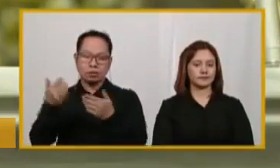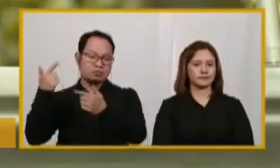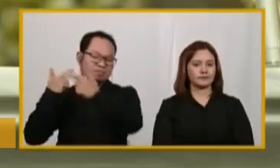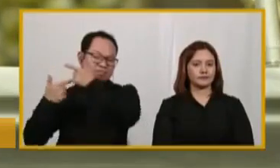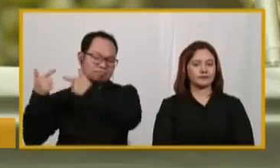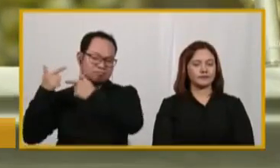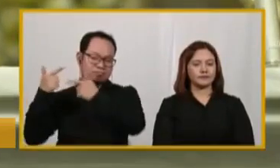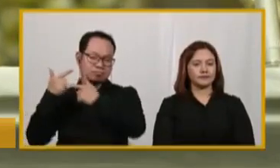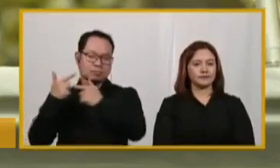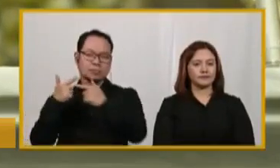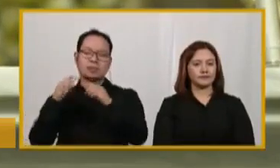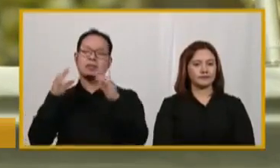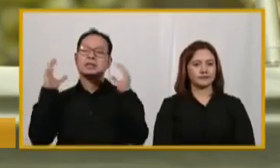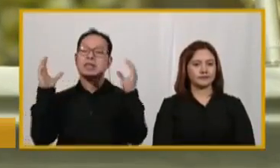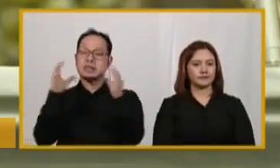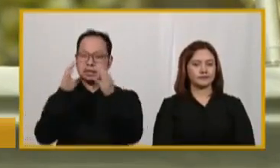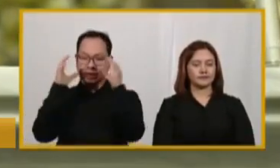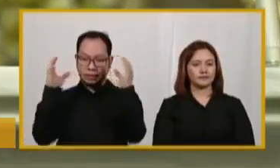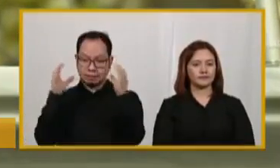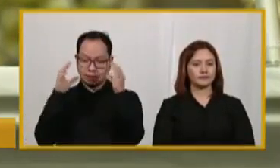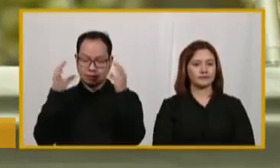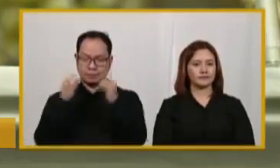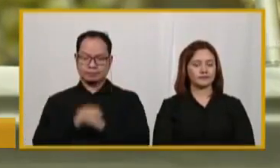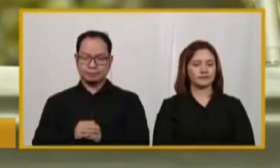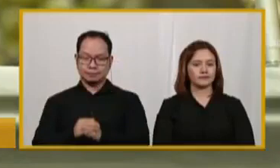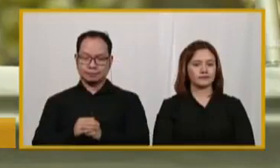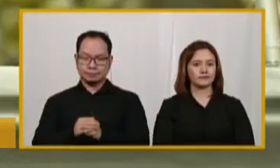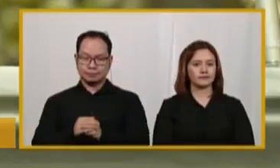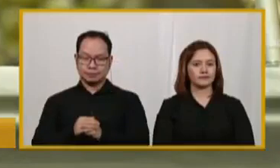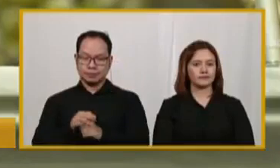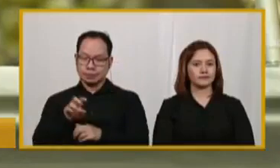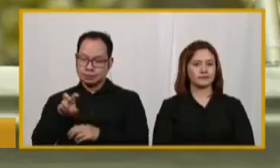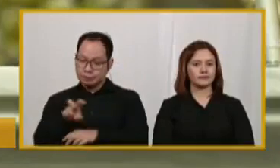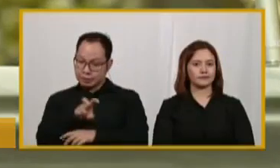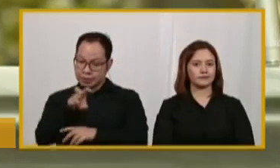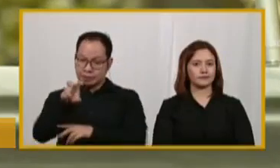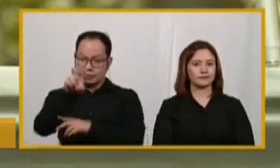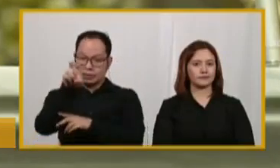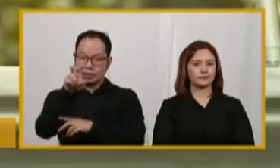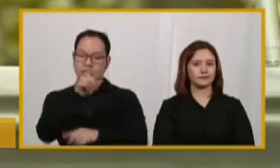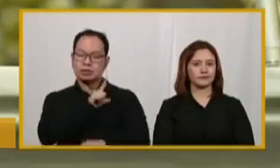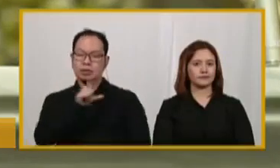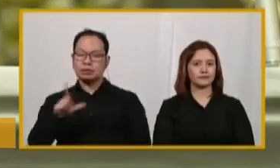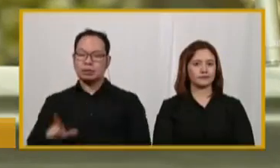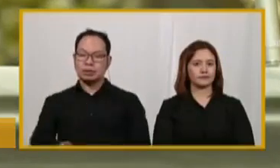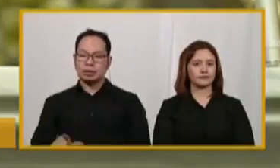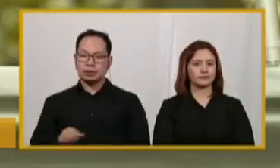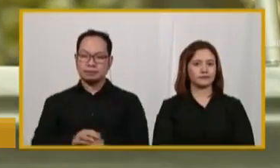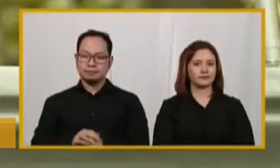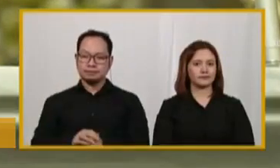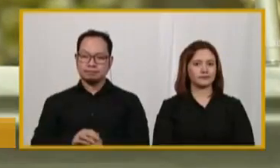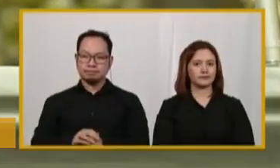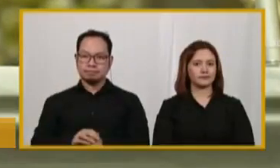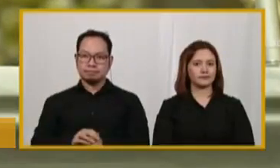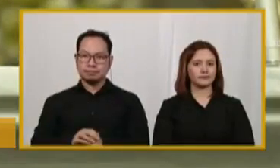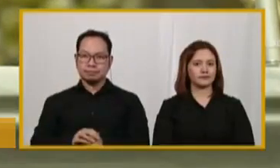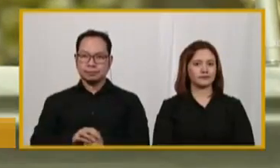generations shall celebrate with pilgrimage to the Lord as a